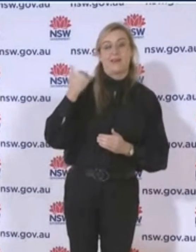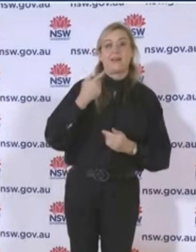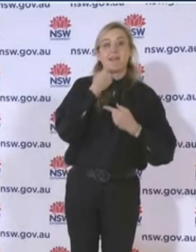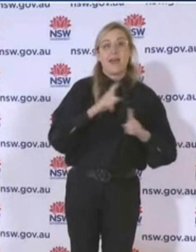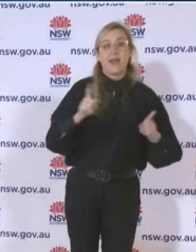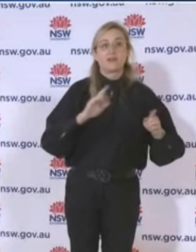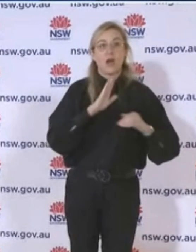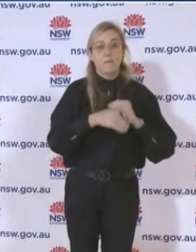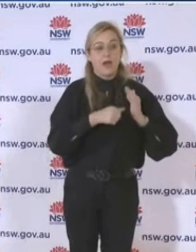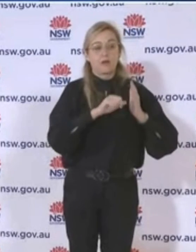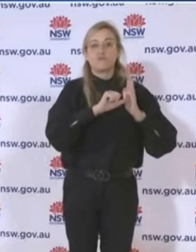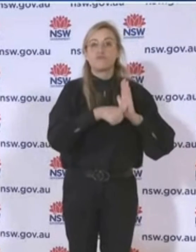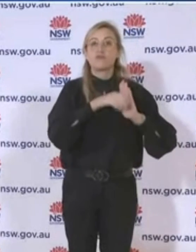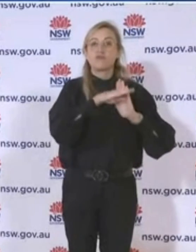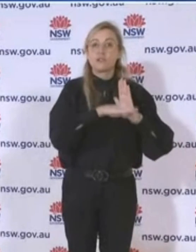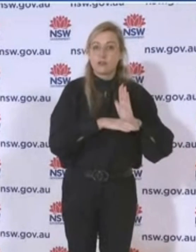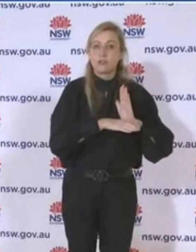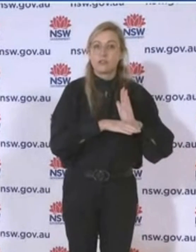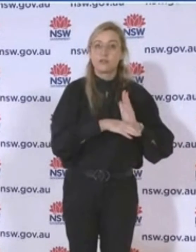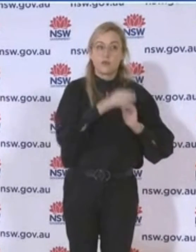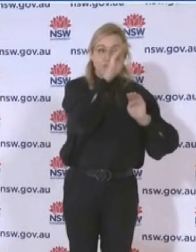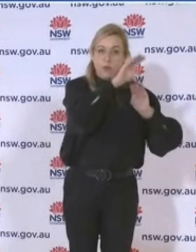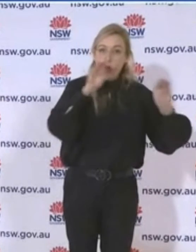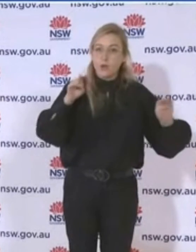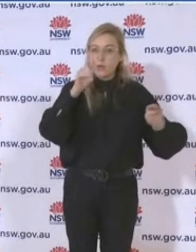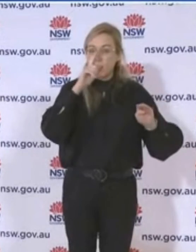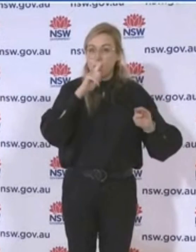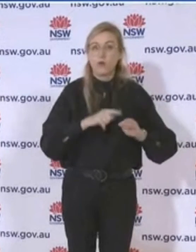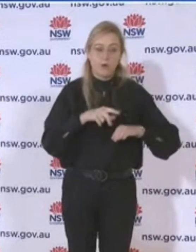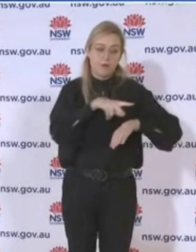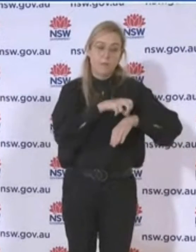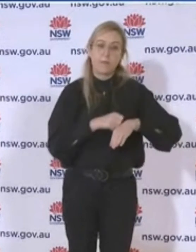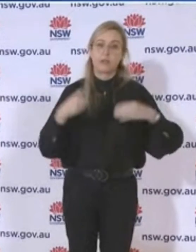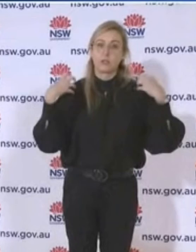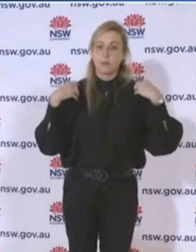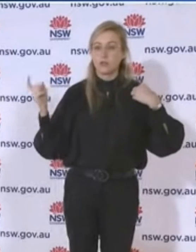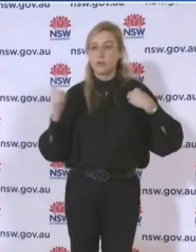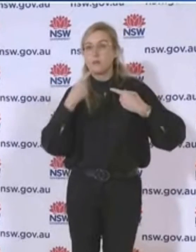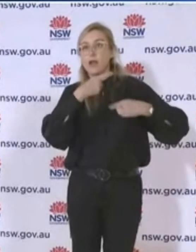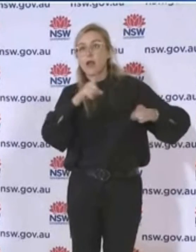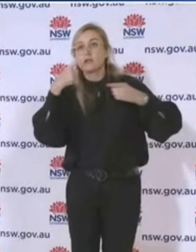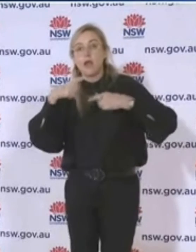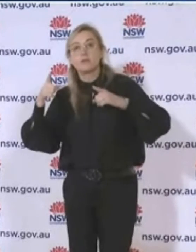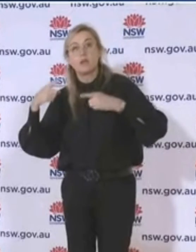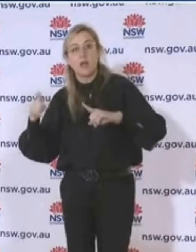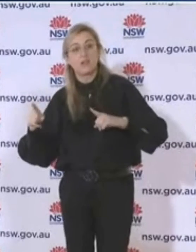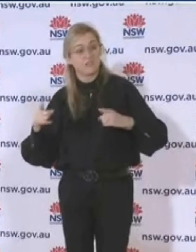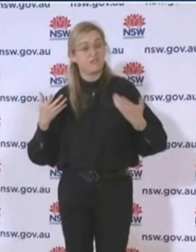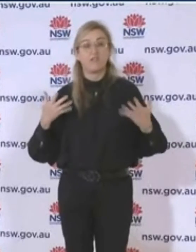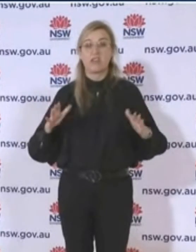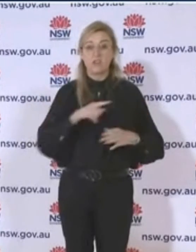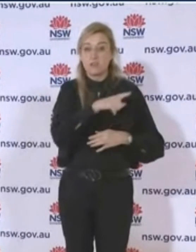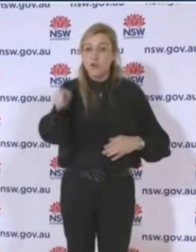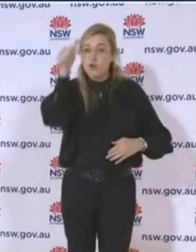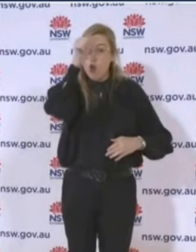place, and I want to thank the Police Commissioner for his support and leadership in that regard. And now it's a time for us to implement what we've put in place,